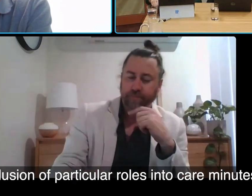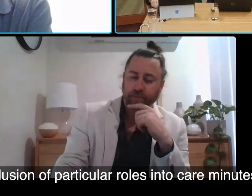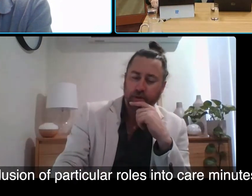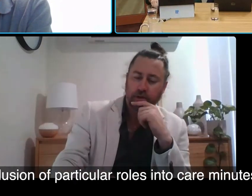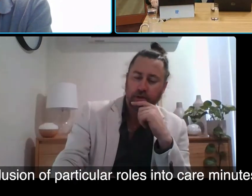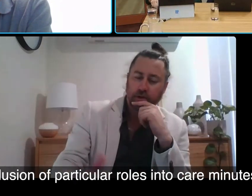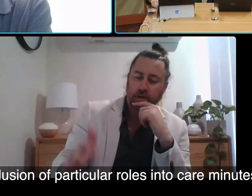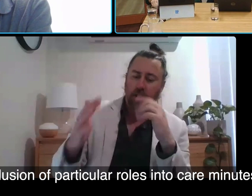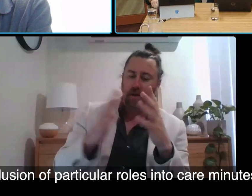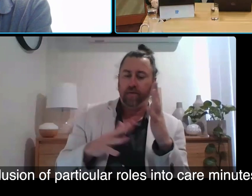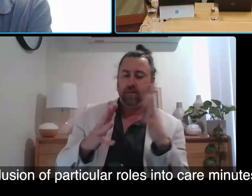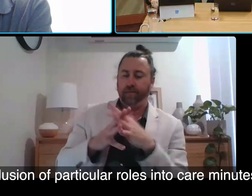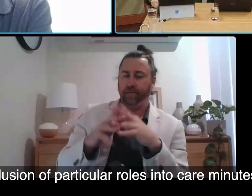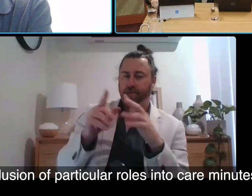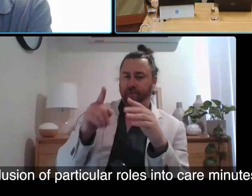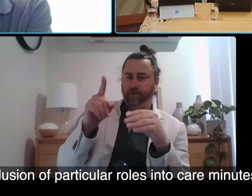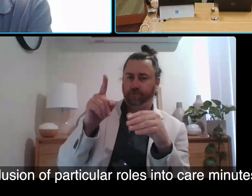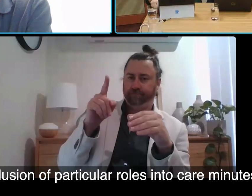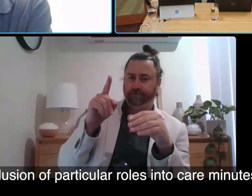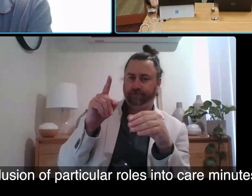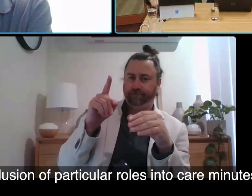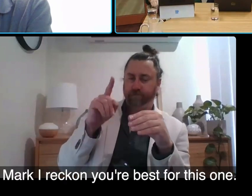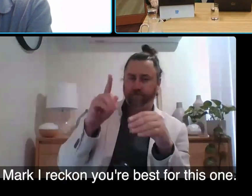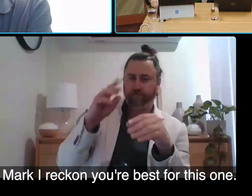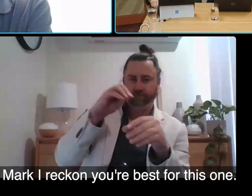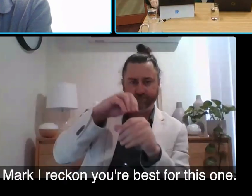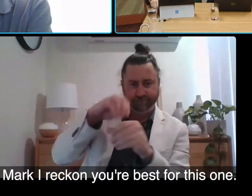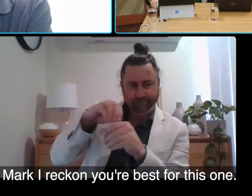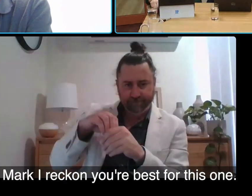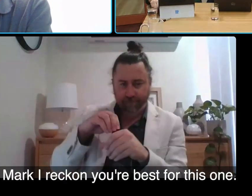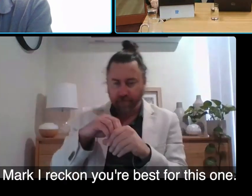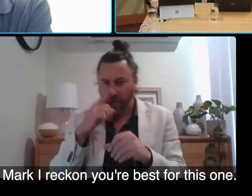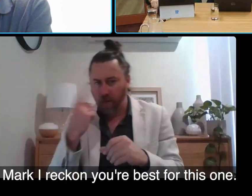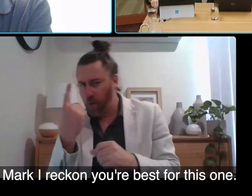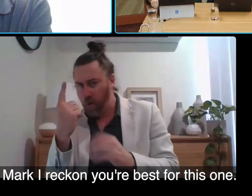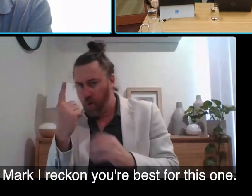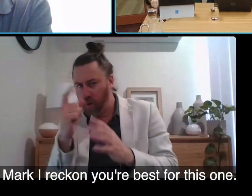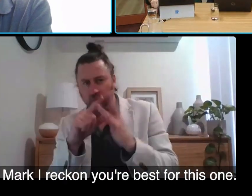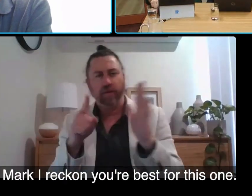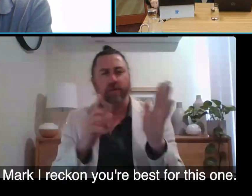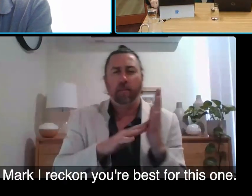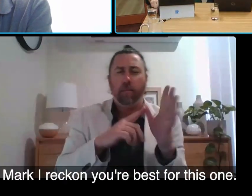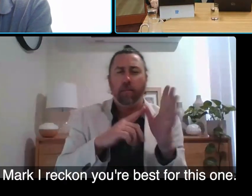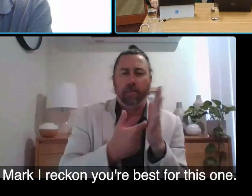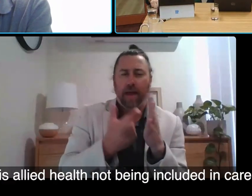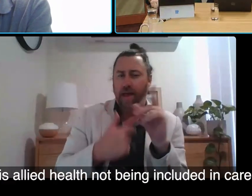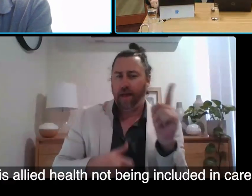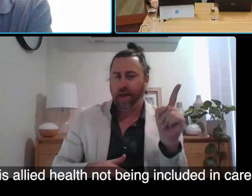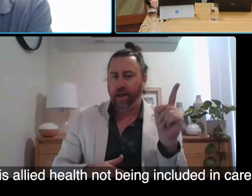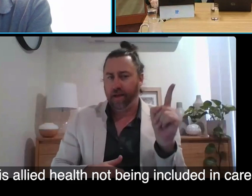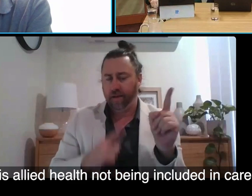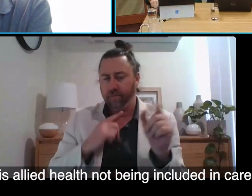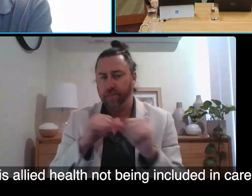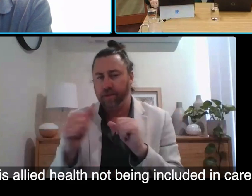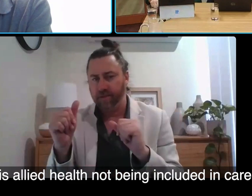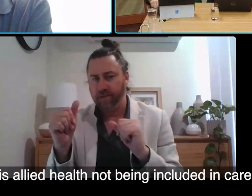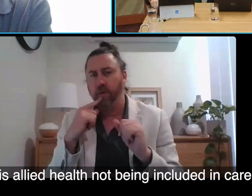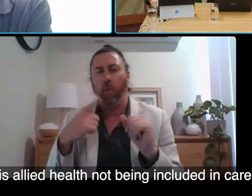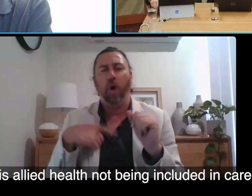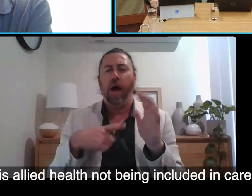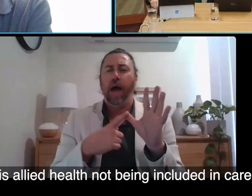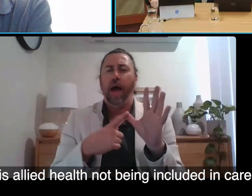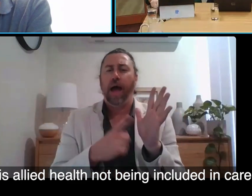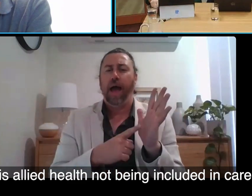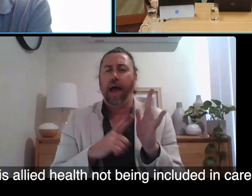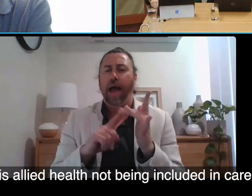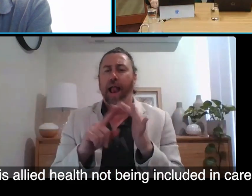of particular roles into care minutes. So, Mark, I reckon you're best for this one, but why is allied health not